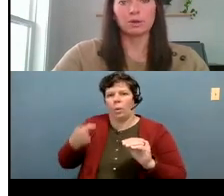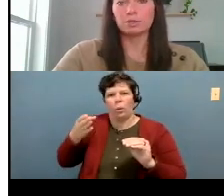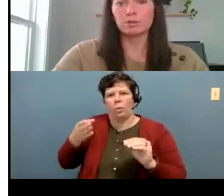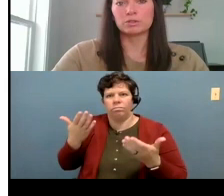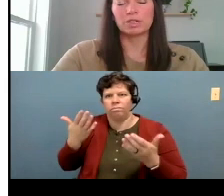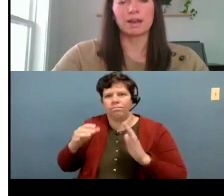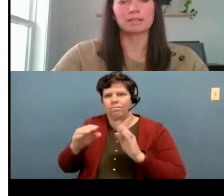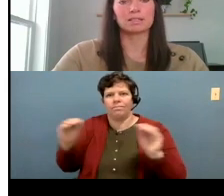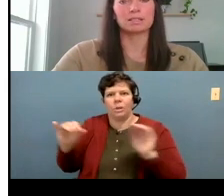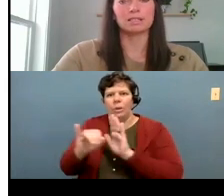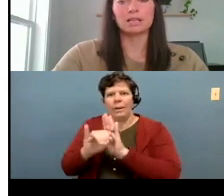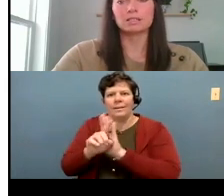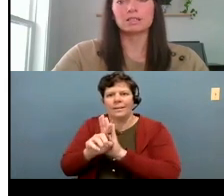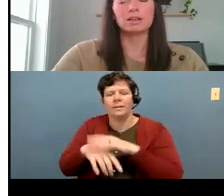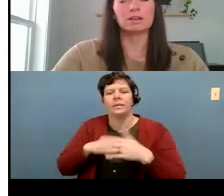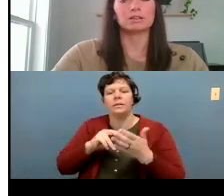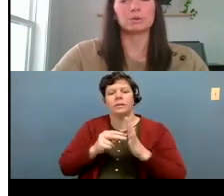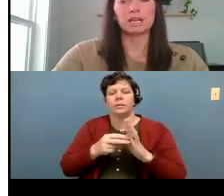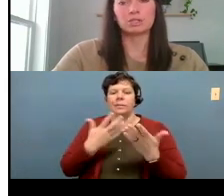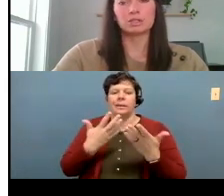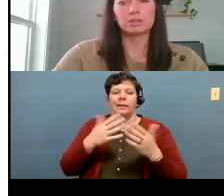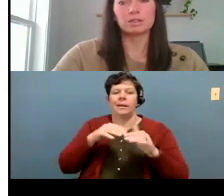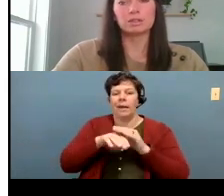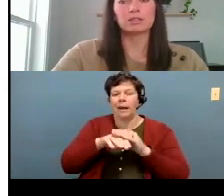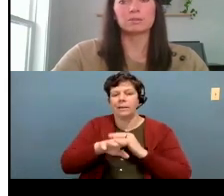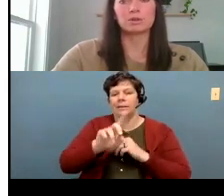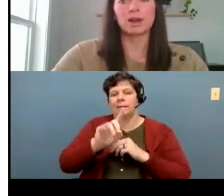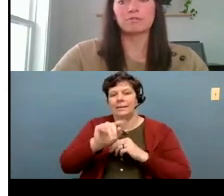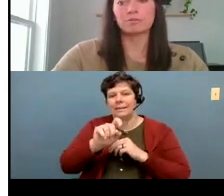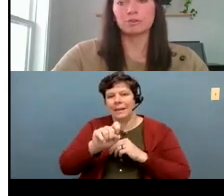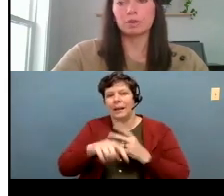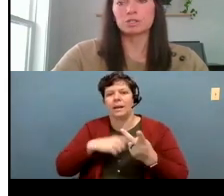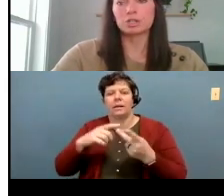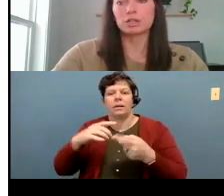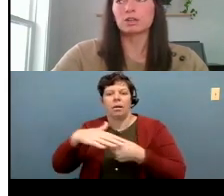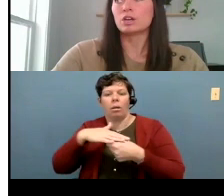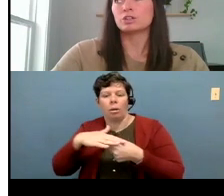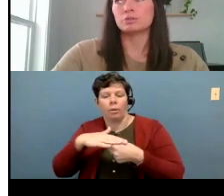So public users have access to dates, locations,